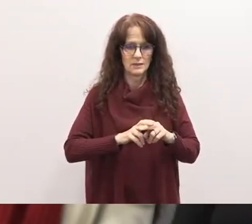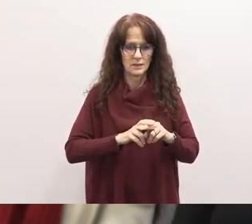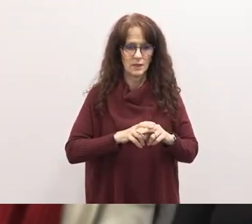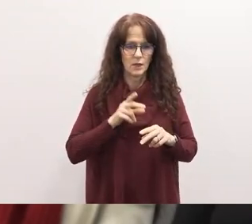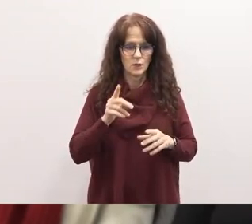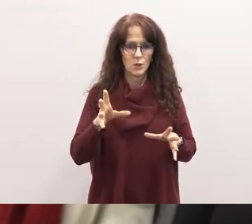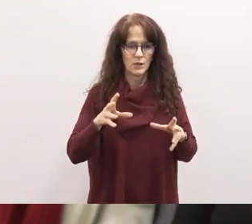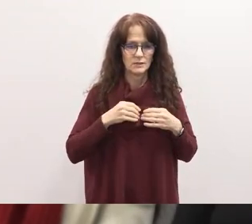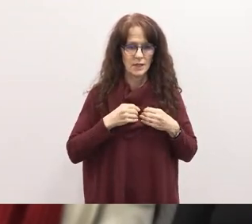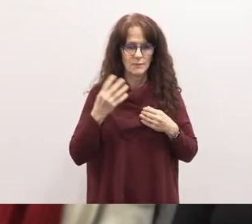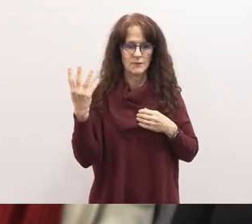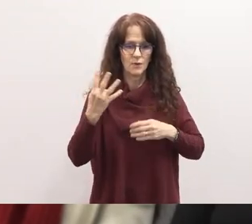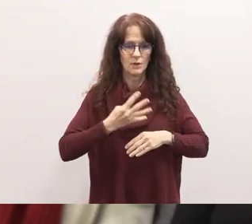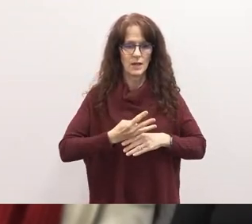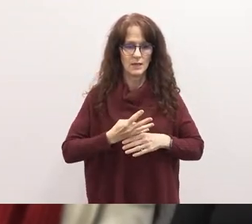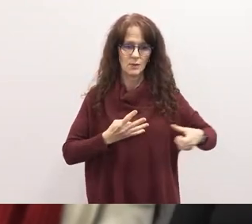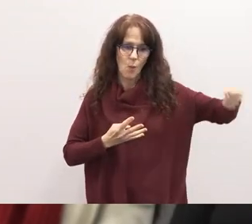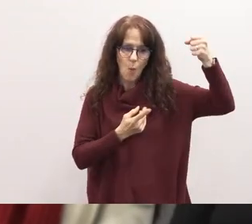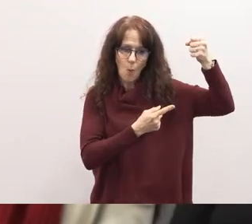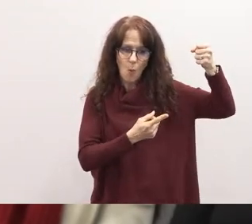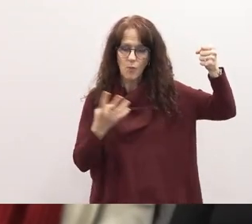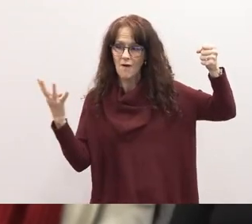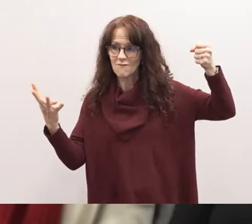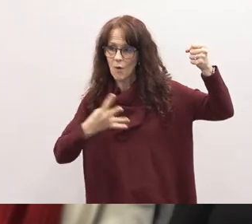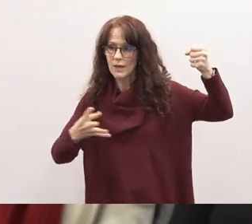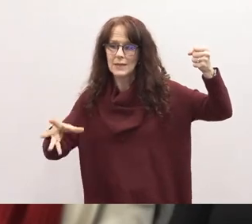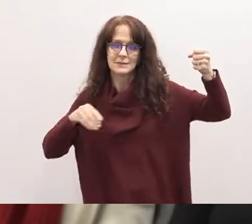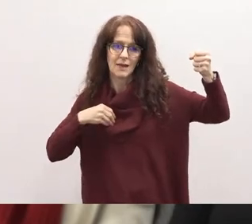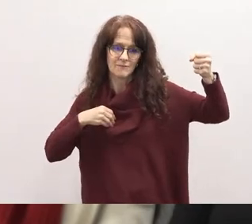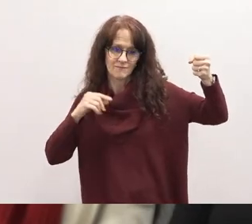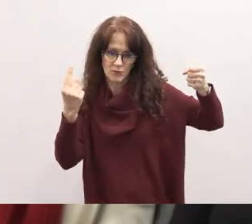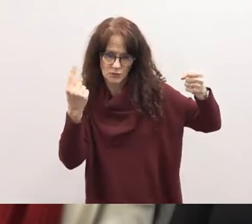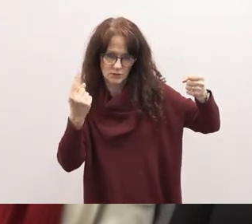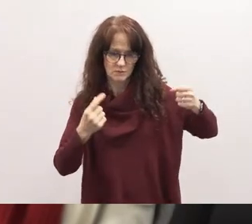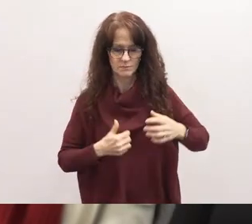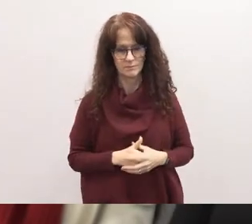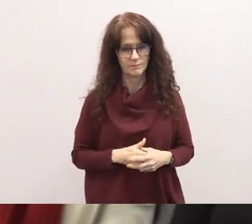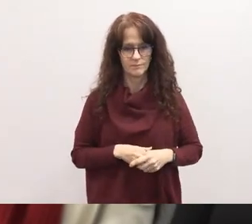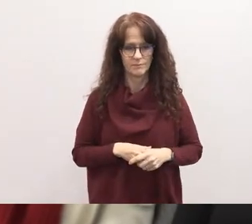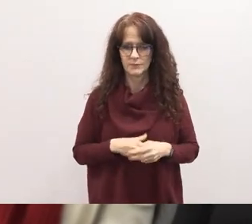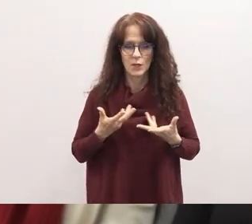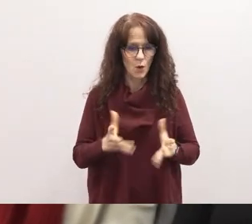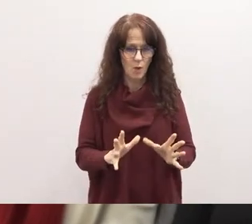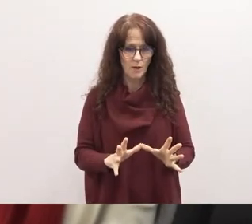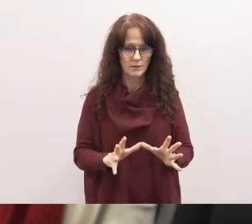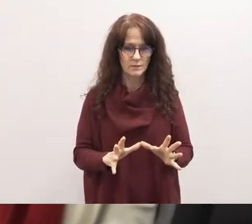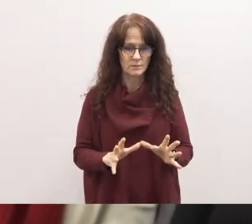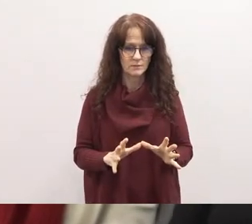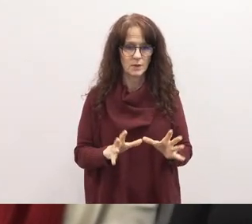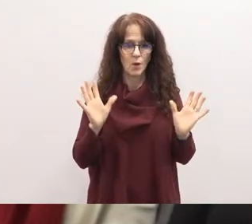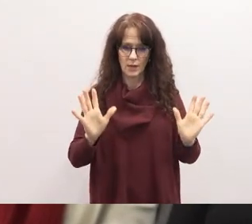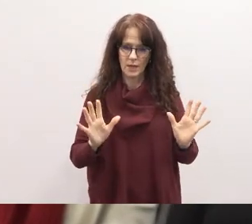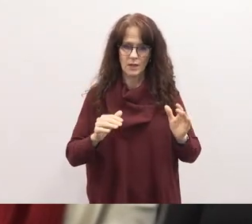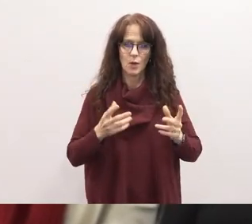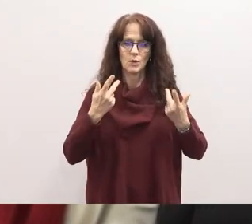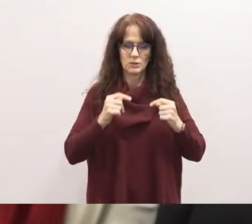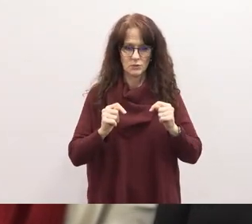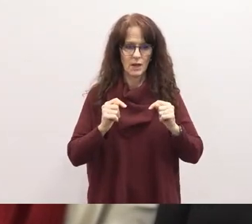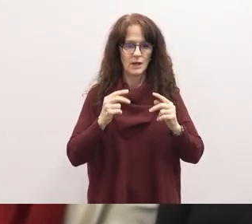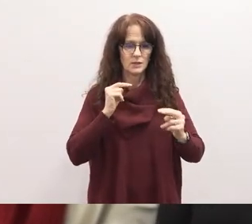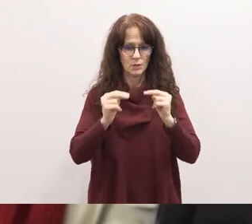that you accept these 4 days of professional development that nobody wants. Despite that, we've tried to